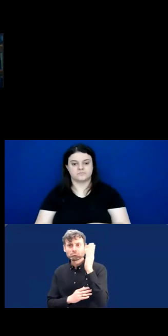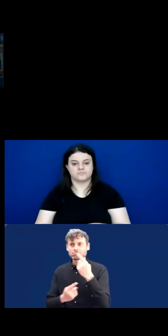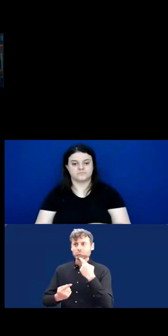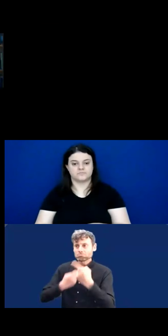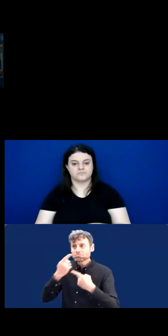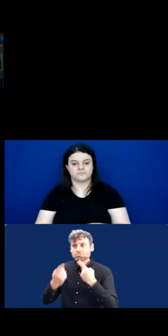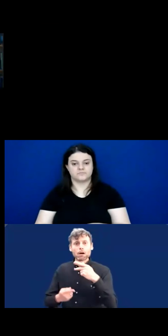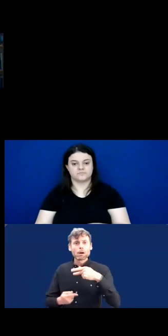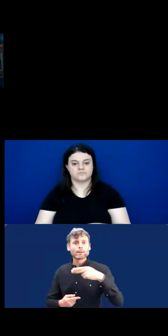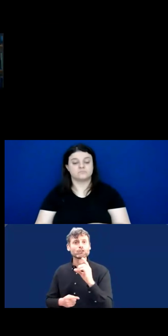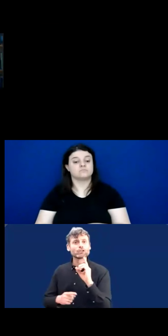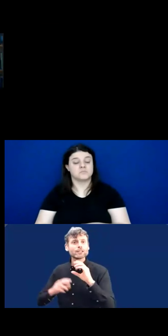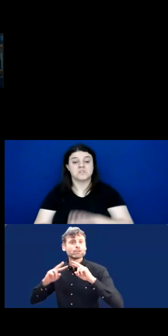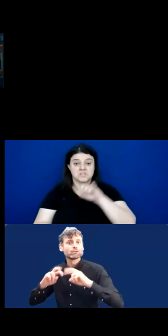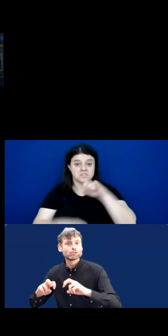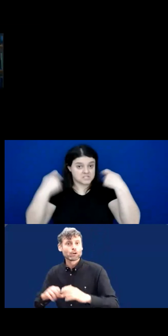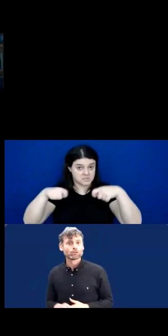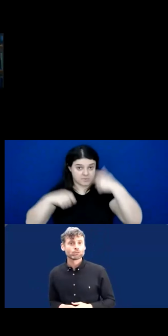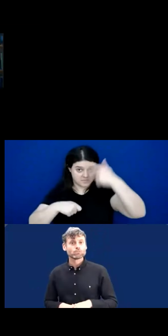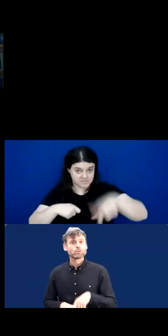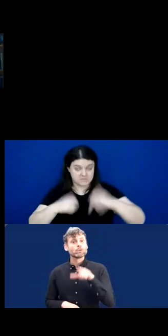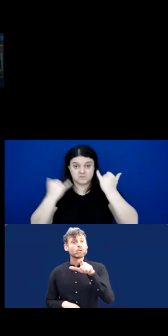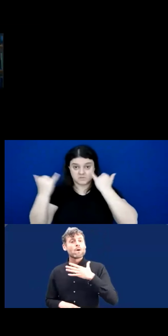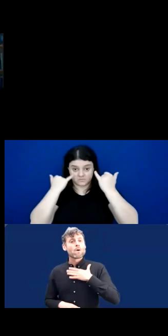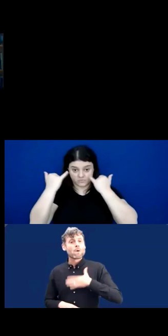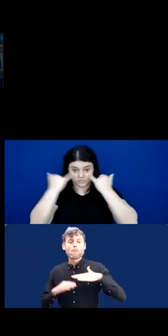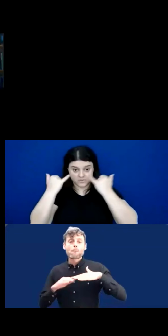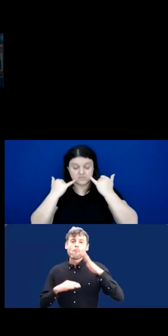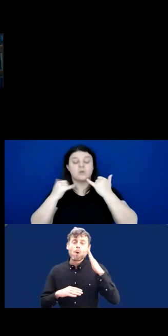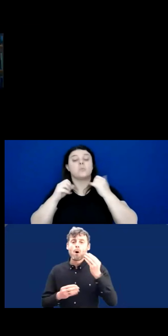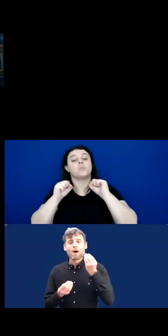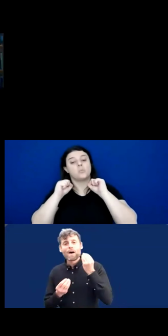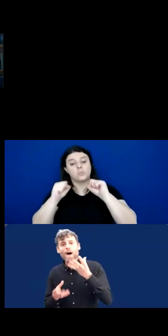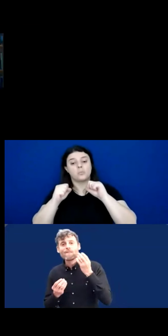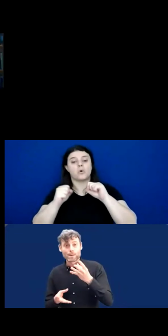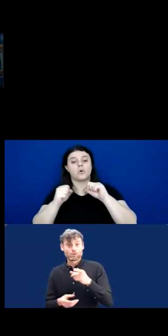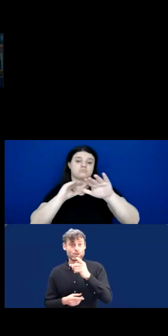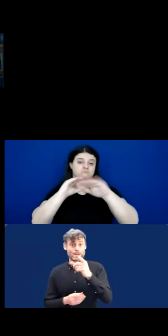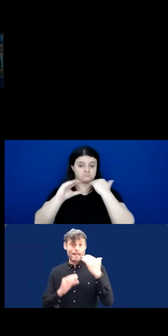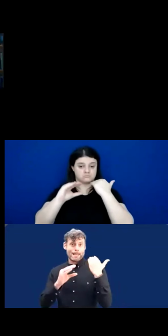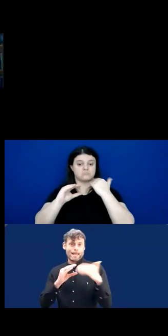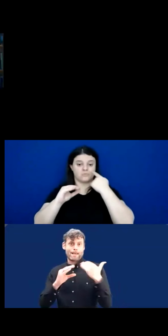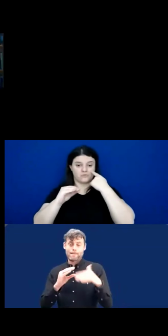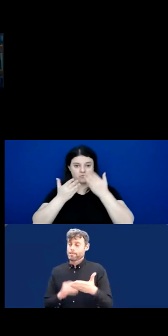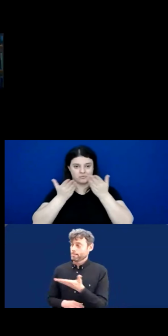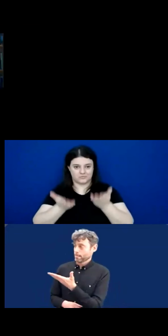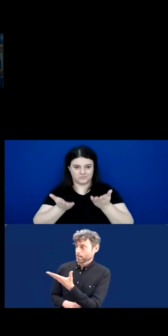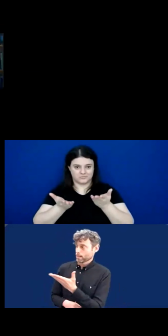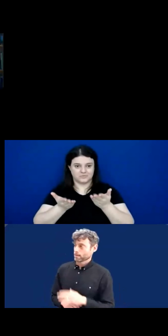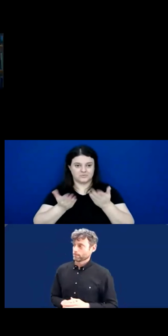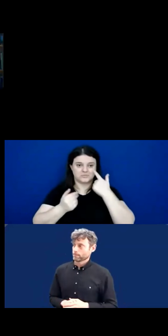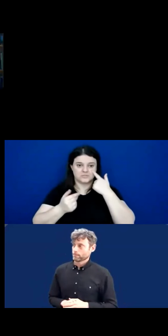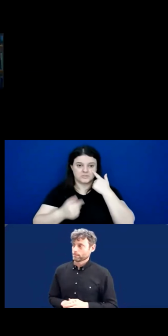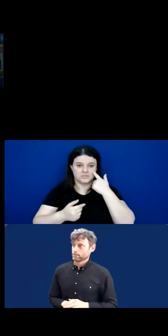If you need more information, you can mail me on this address in the PowerPoint,